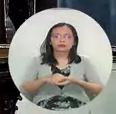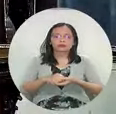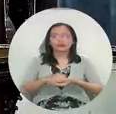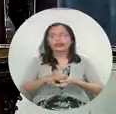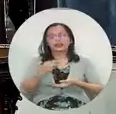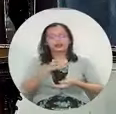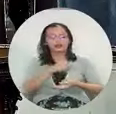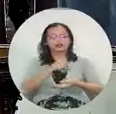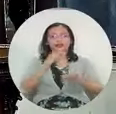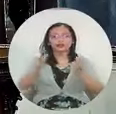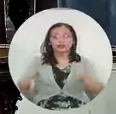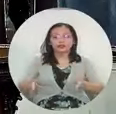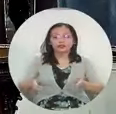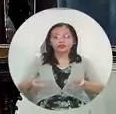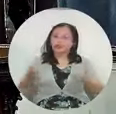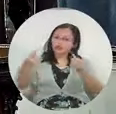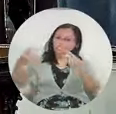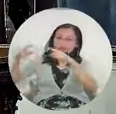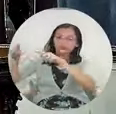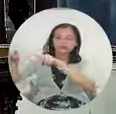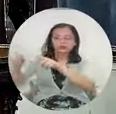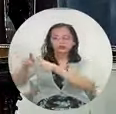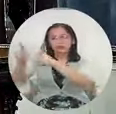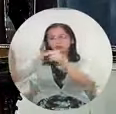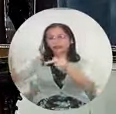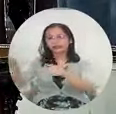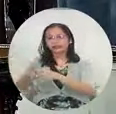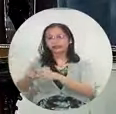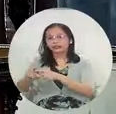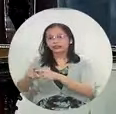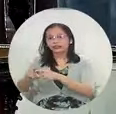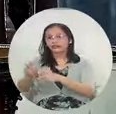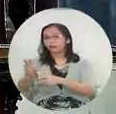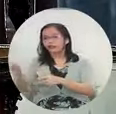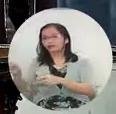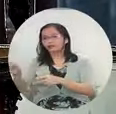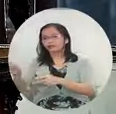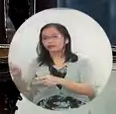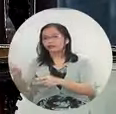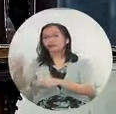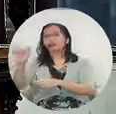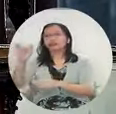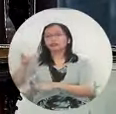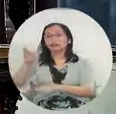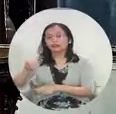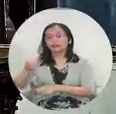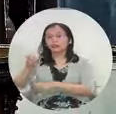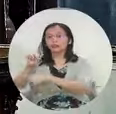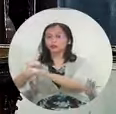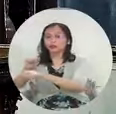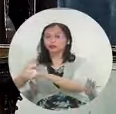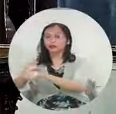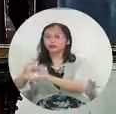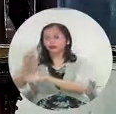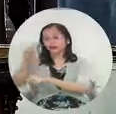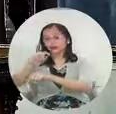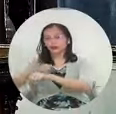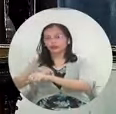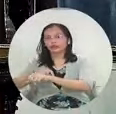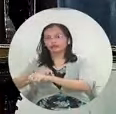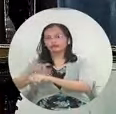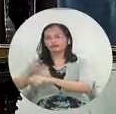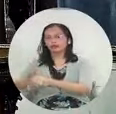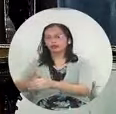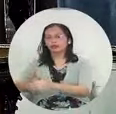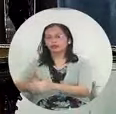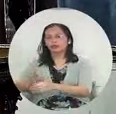ministry. I wonder if Jim Elliot or Nate Change would go to the Alca Indians in Ecuador